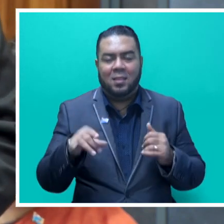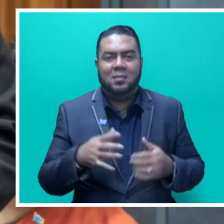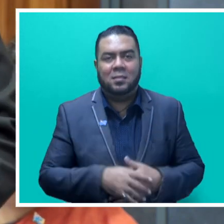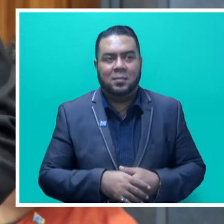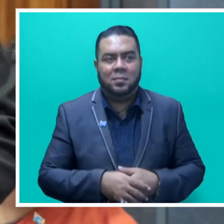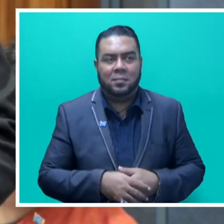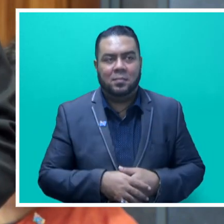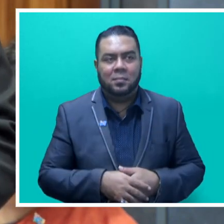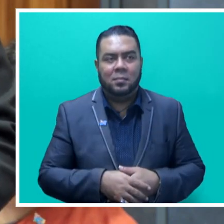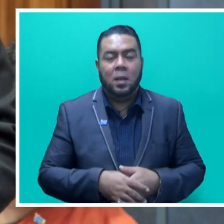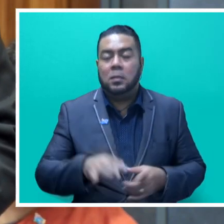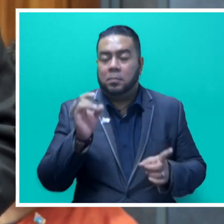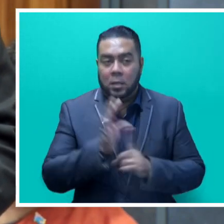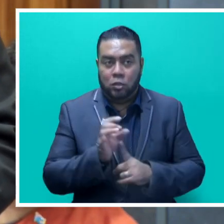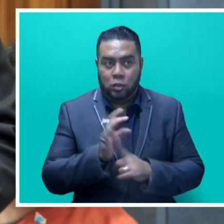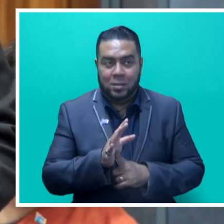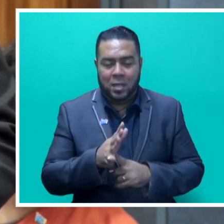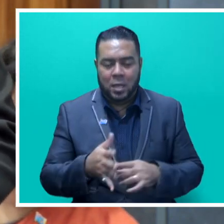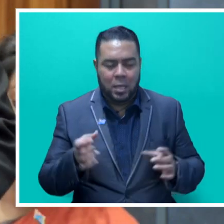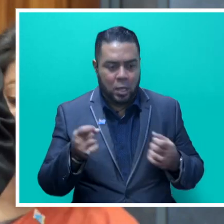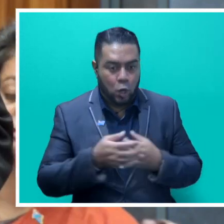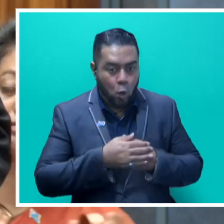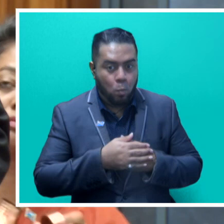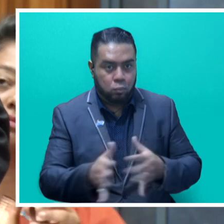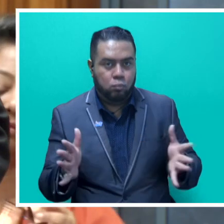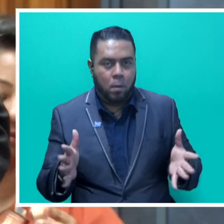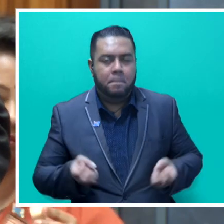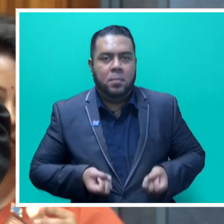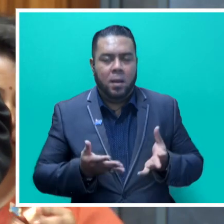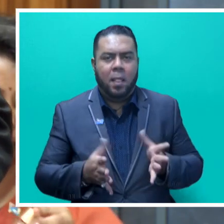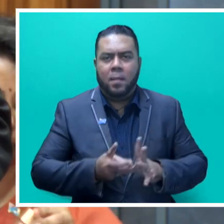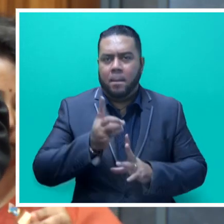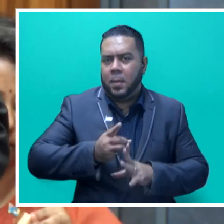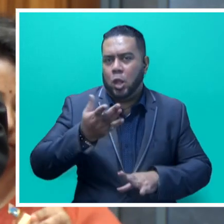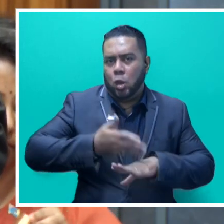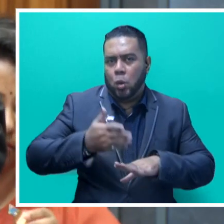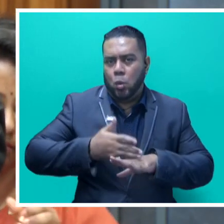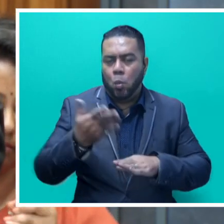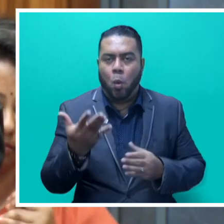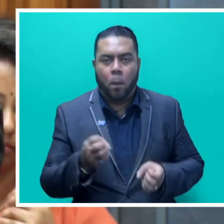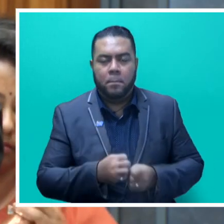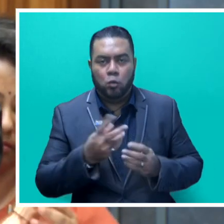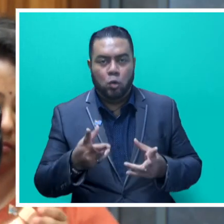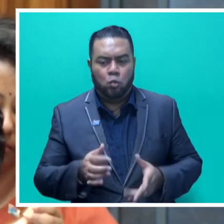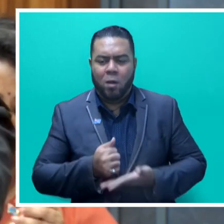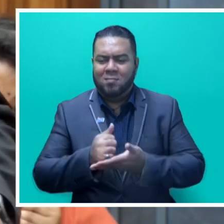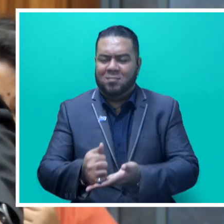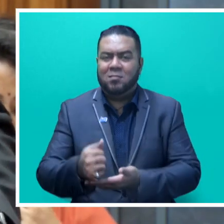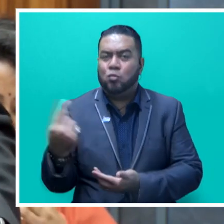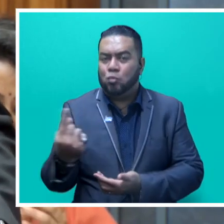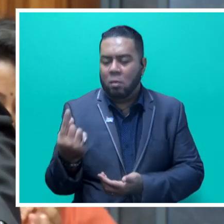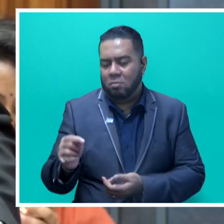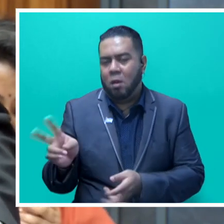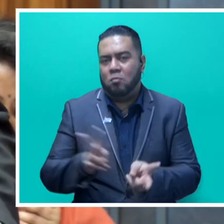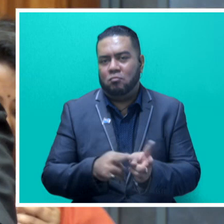deliverables, particularly in unlocking these opportunities and developing new ones to assist rural communities raise their living